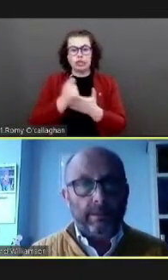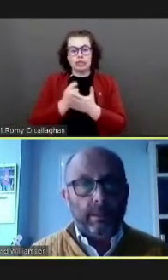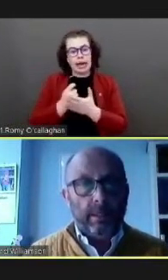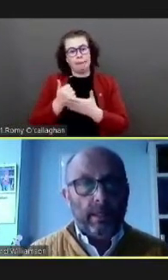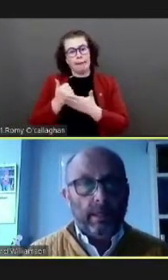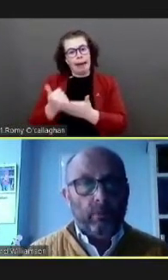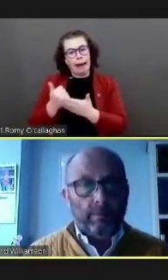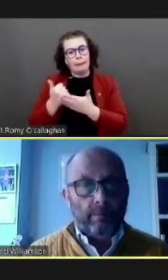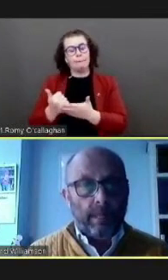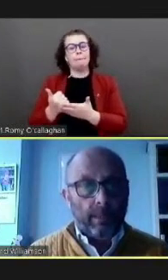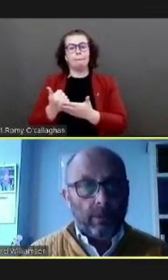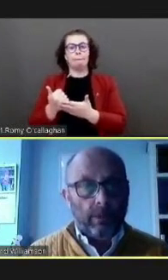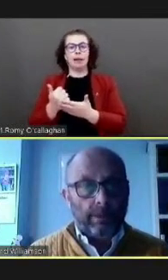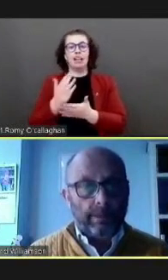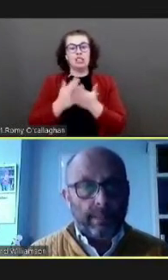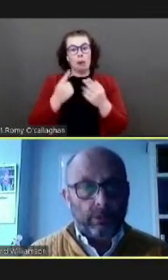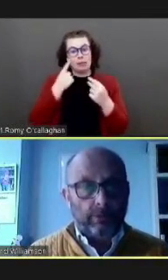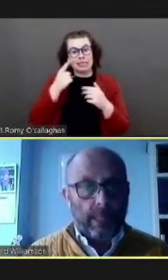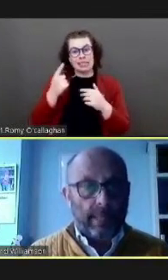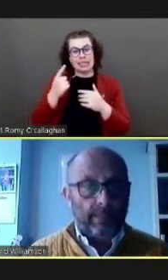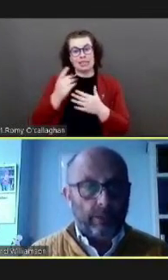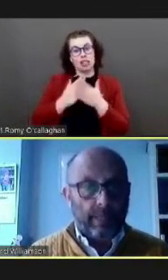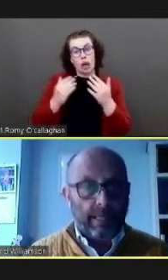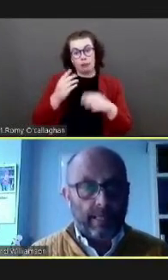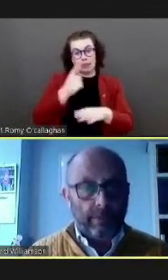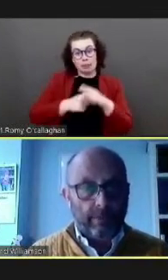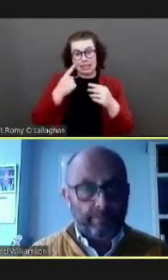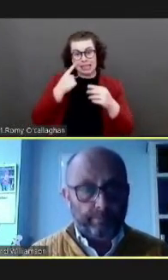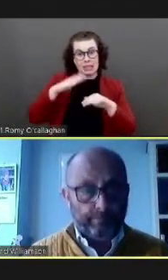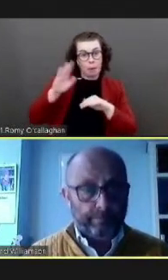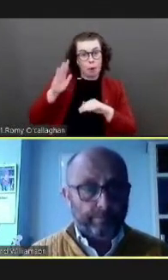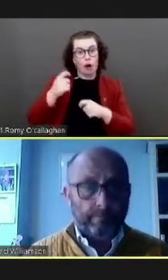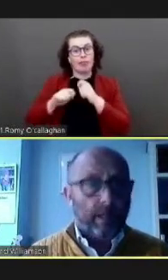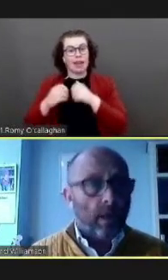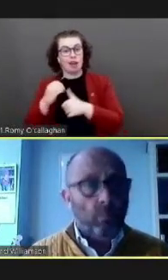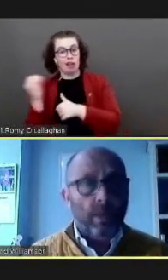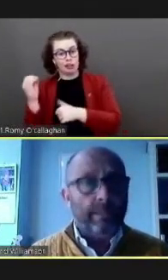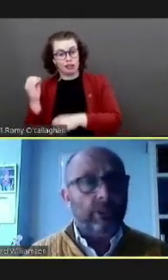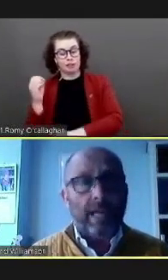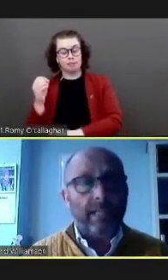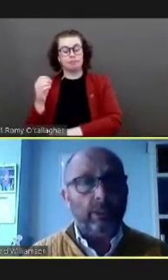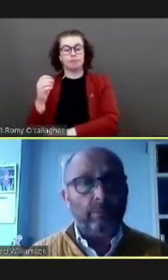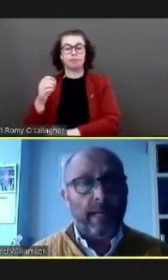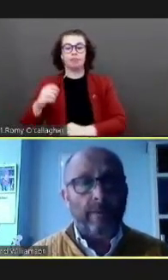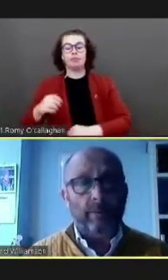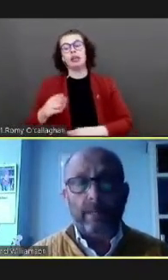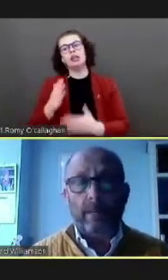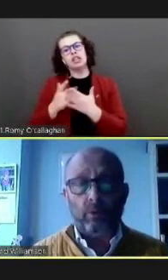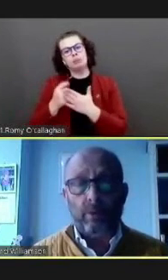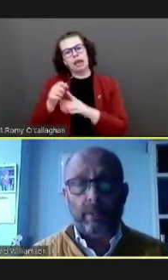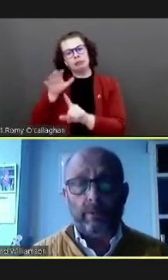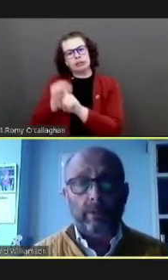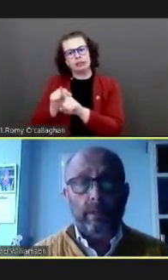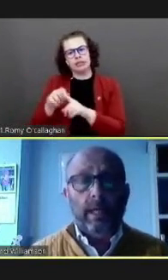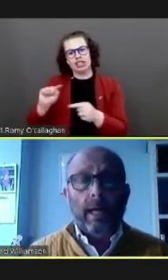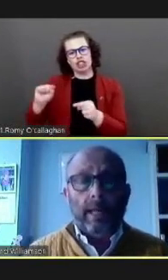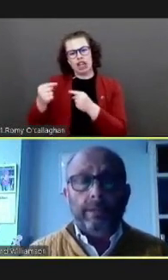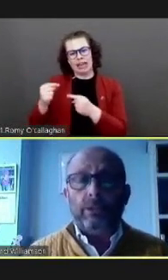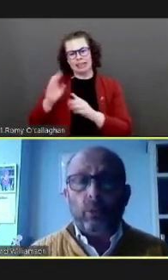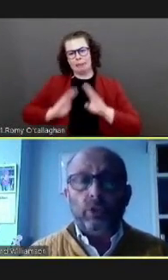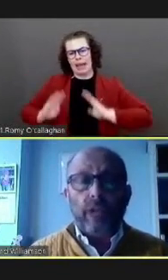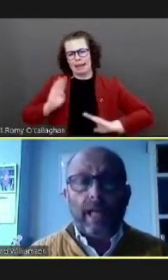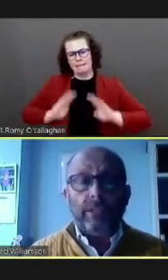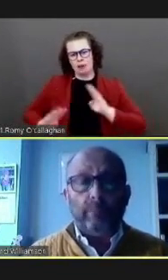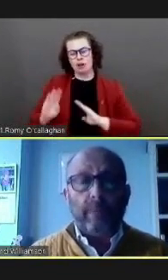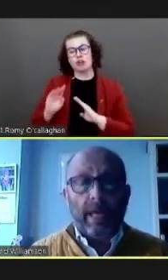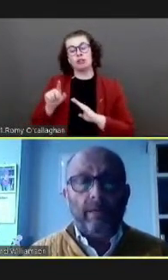overrepresented. One might look at the issue of challenging behavior. And when does challenging behavior become criminal? And